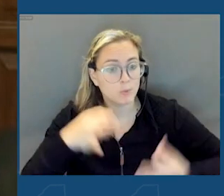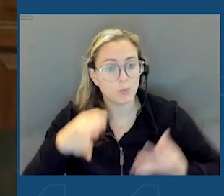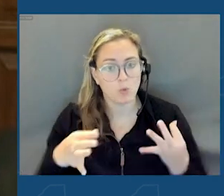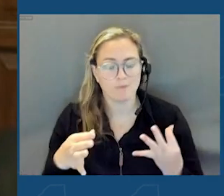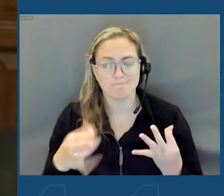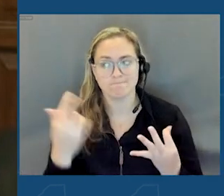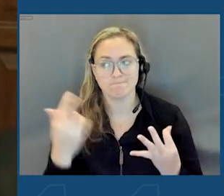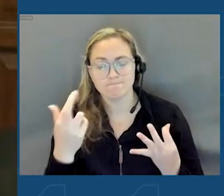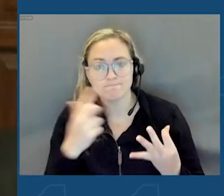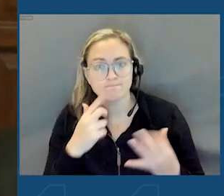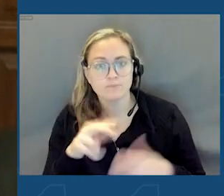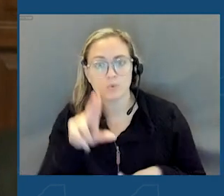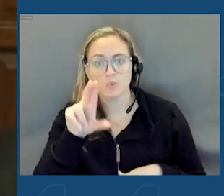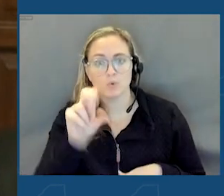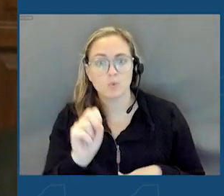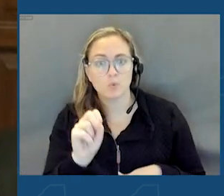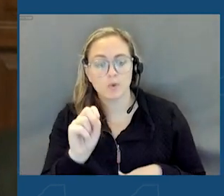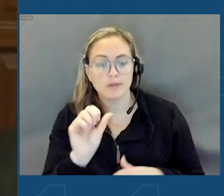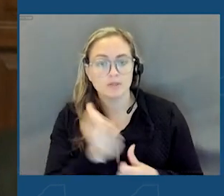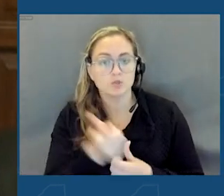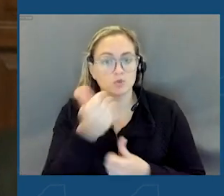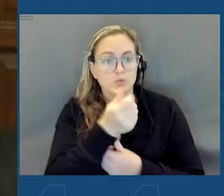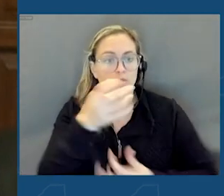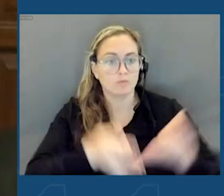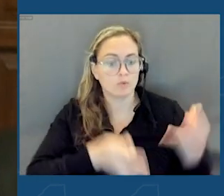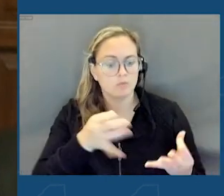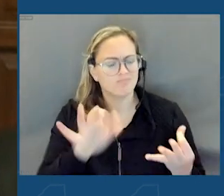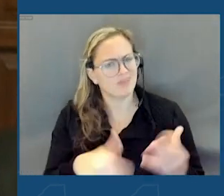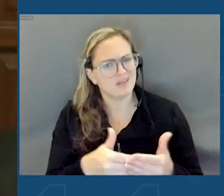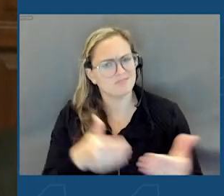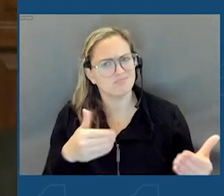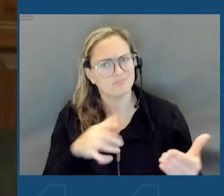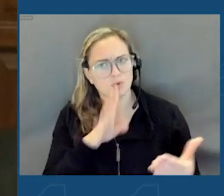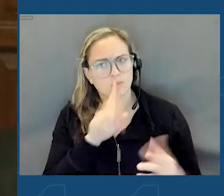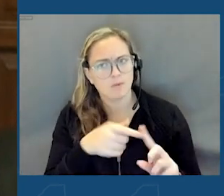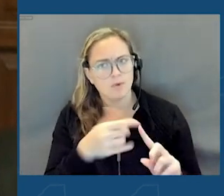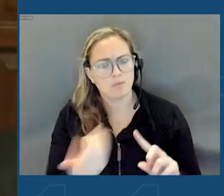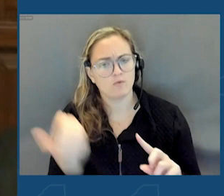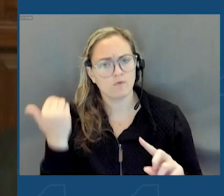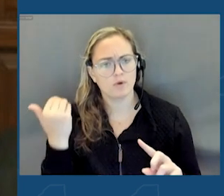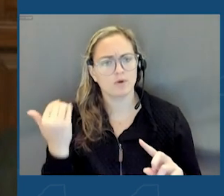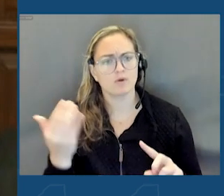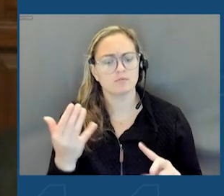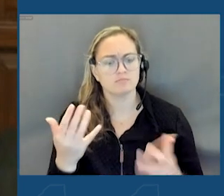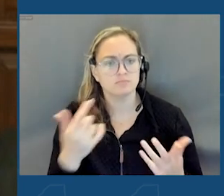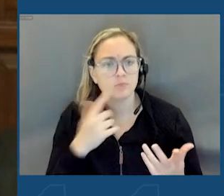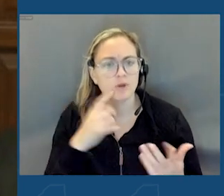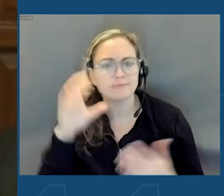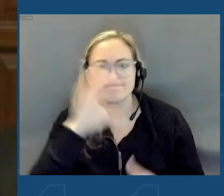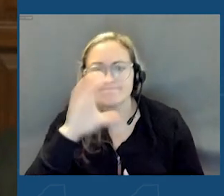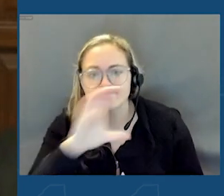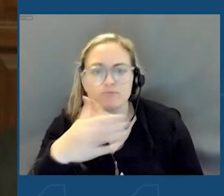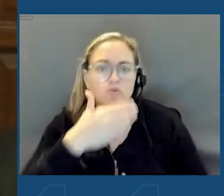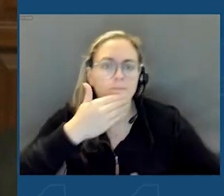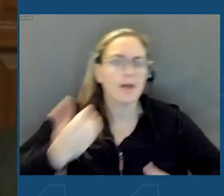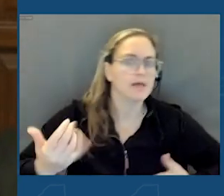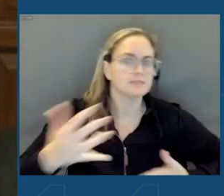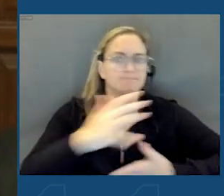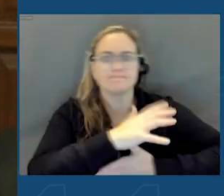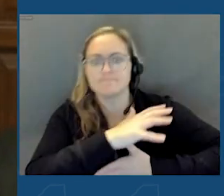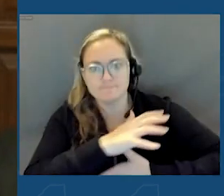United States Supreme Court, because that is the preeminence that I spoke of when I said I was in search of the very best.